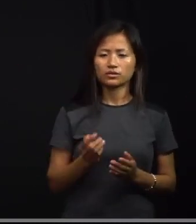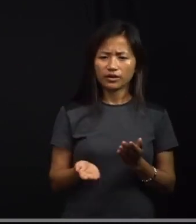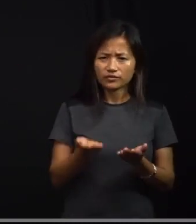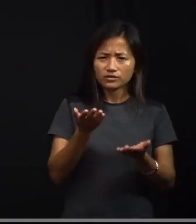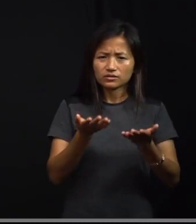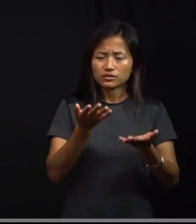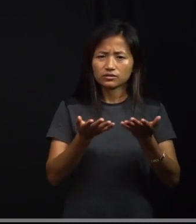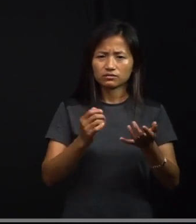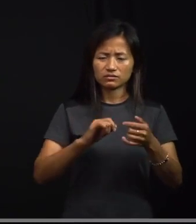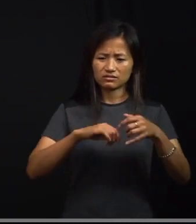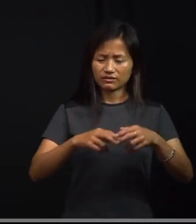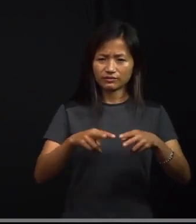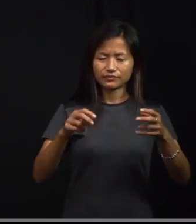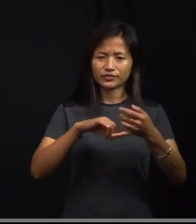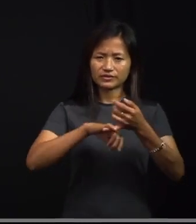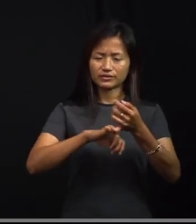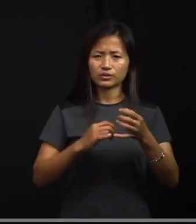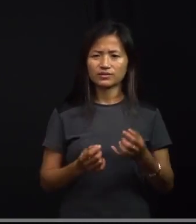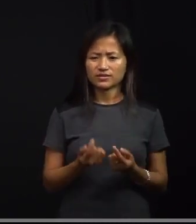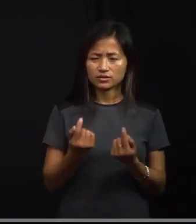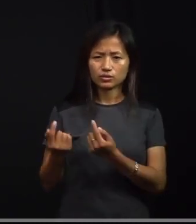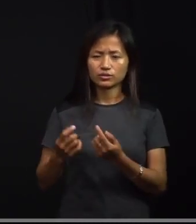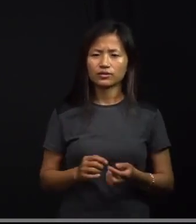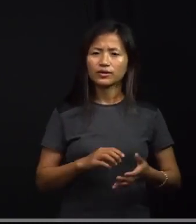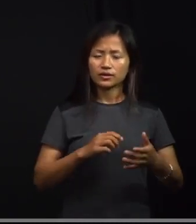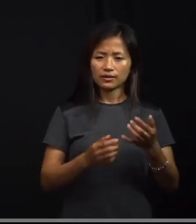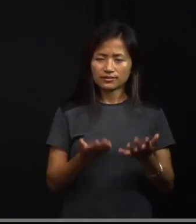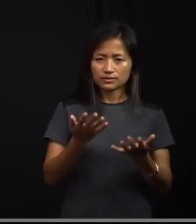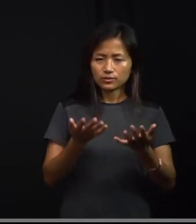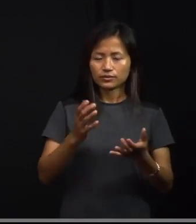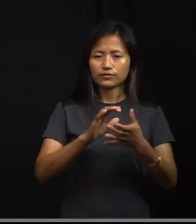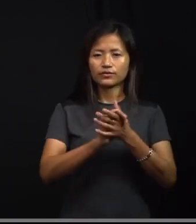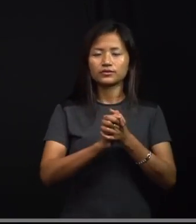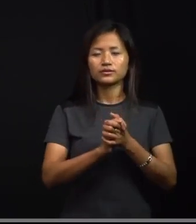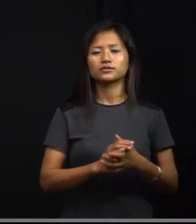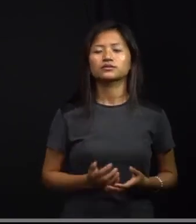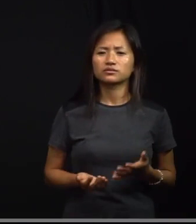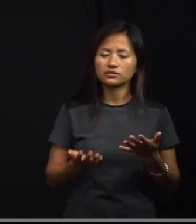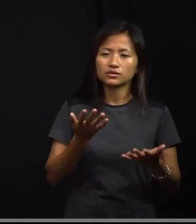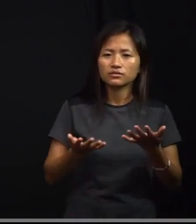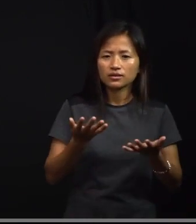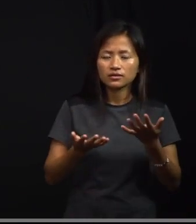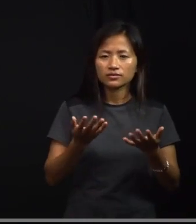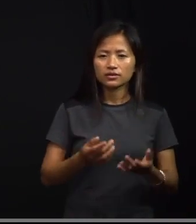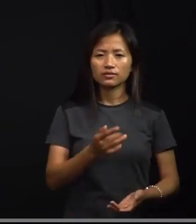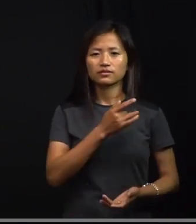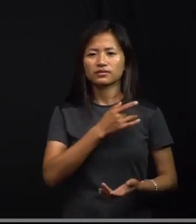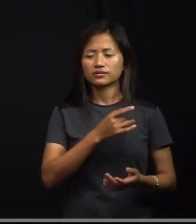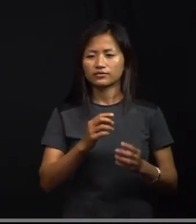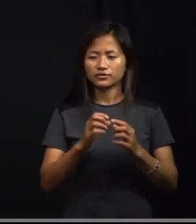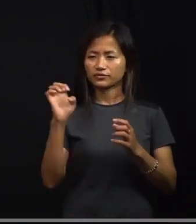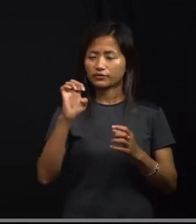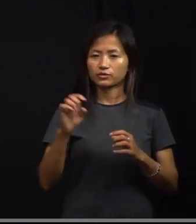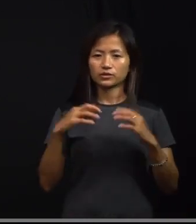with certain situations, you try to adjust with your friends, right? And then you try to adjust with the kind of environment that